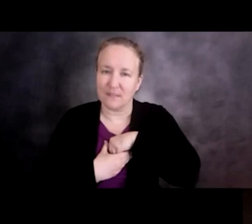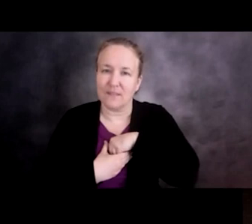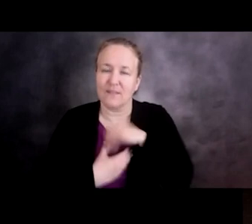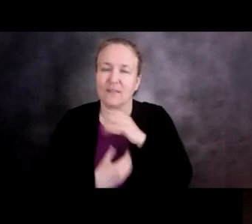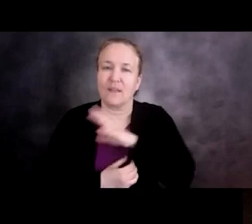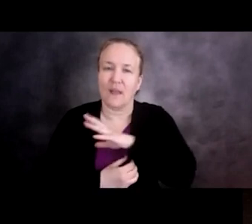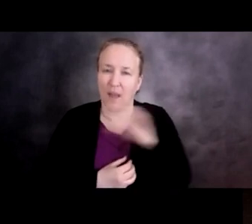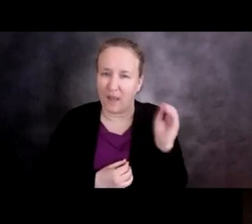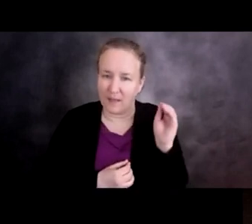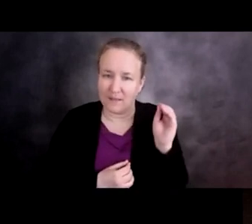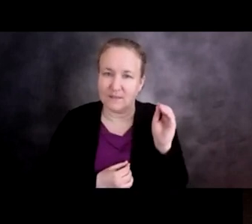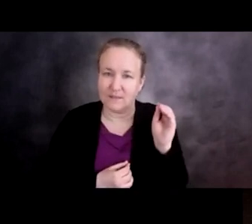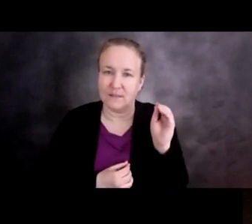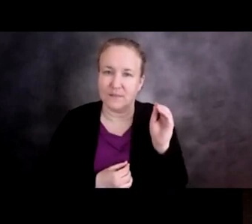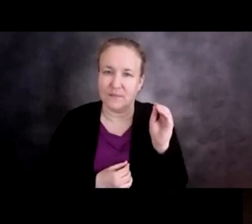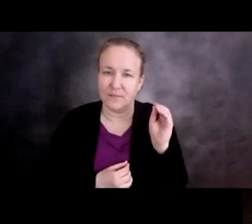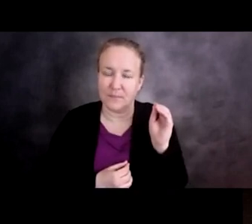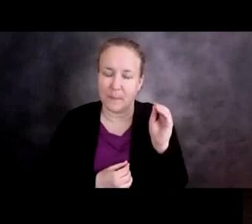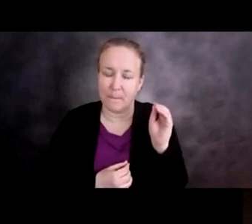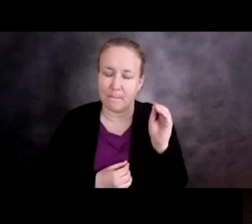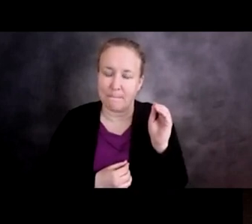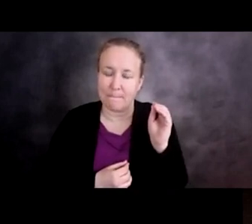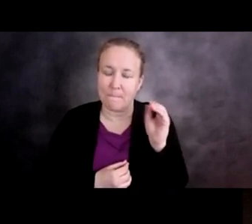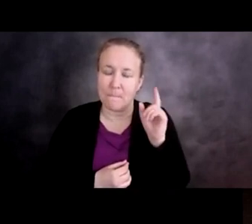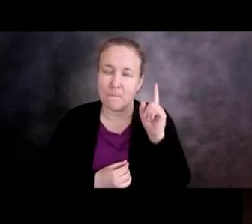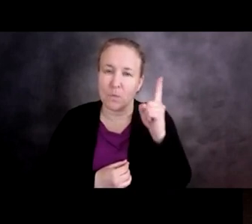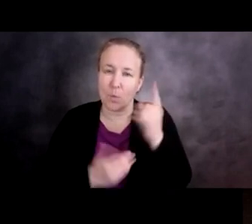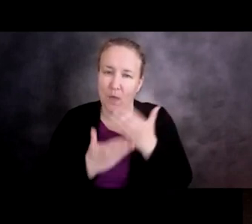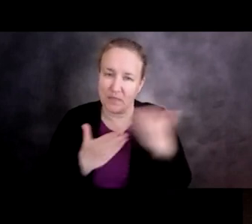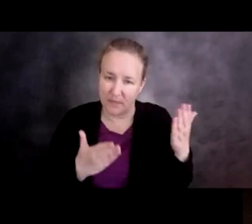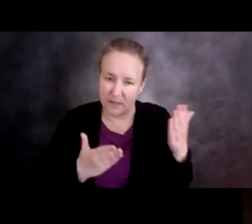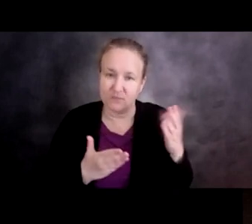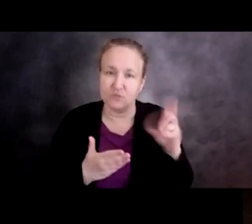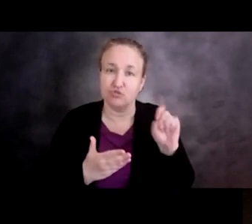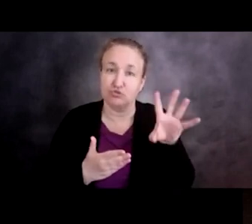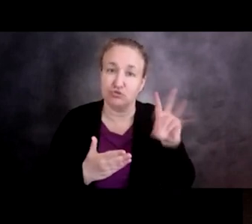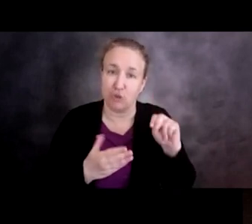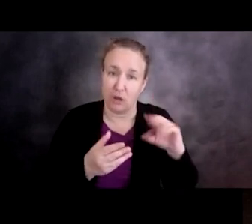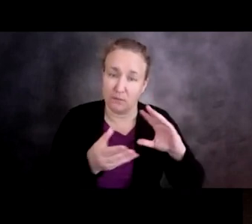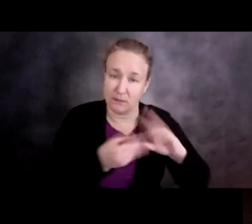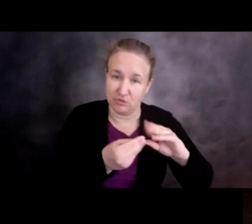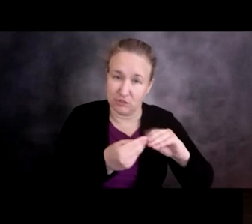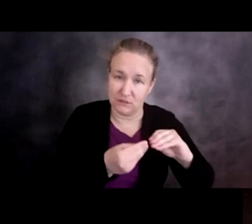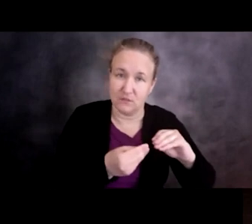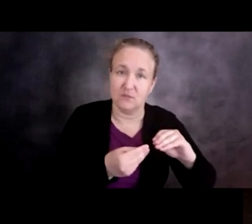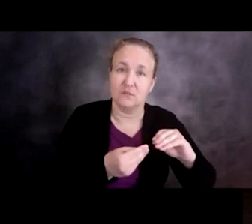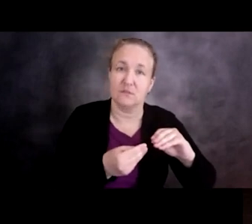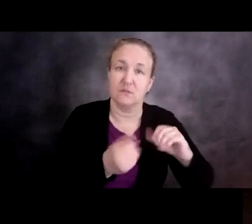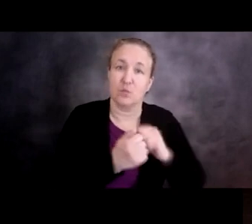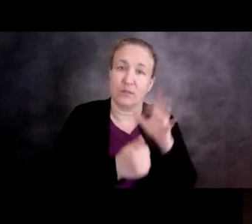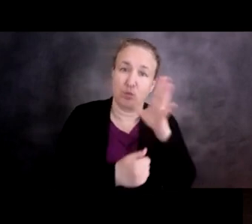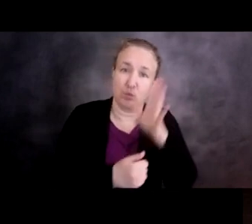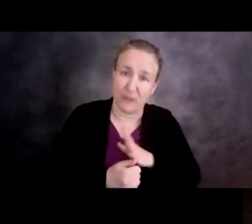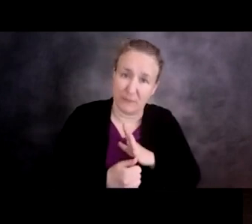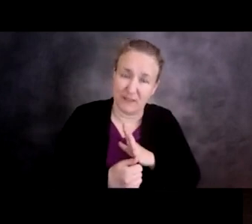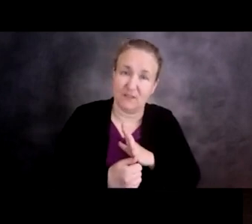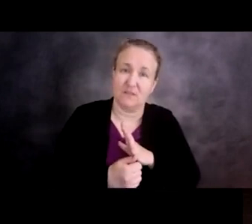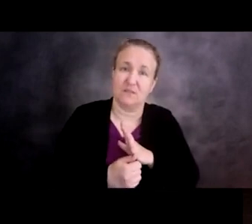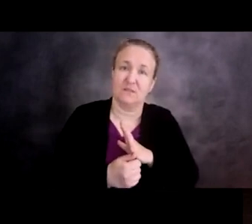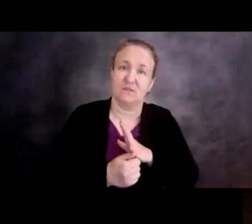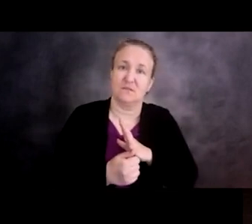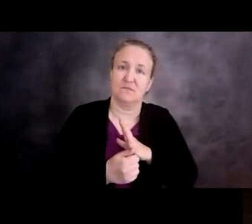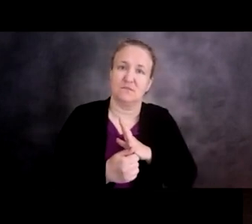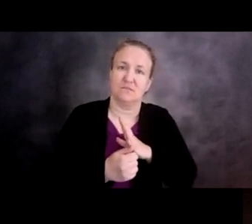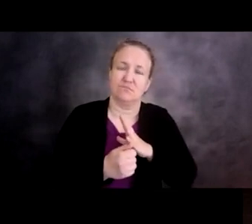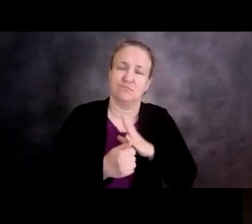And one little thing that Dawn was saying with the women being multifaceted,